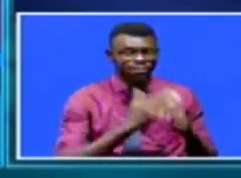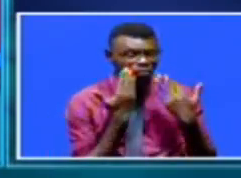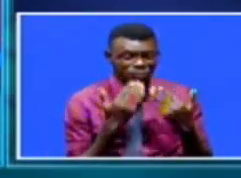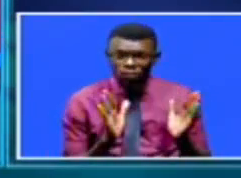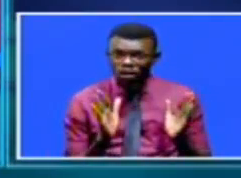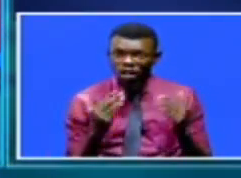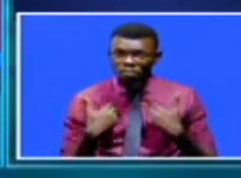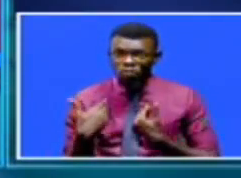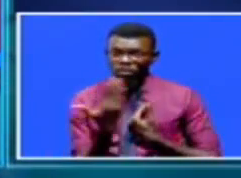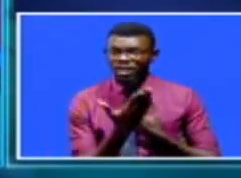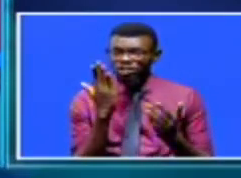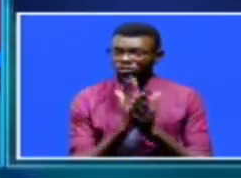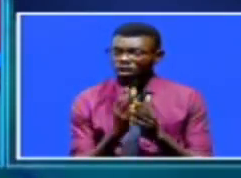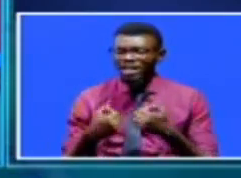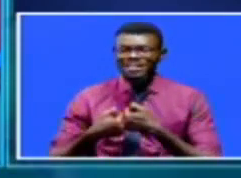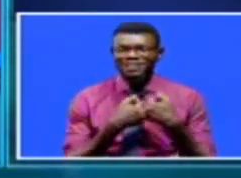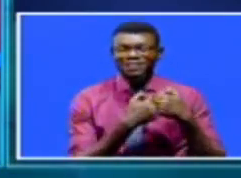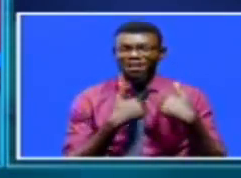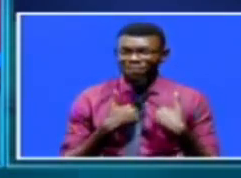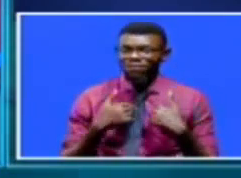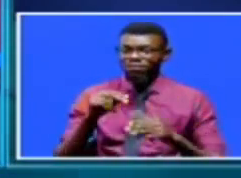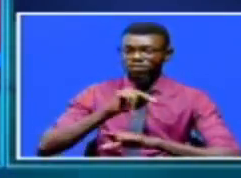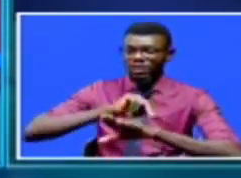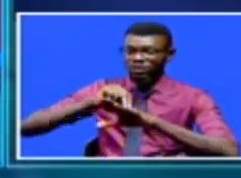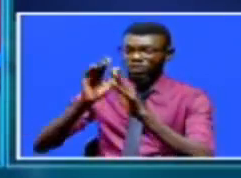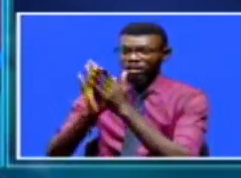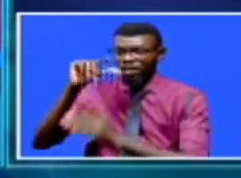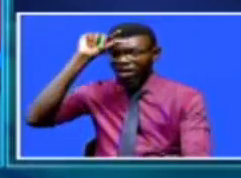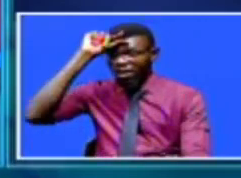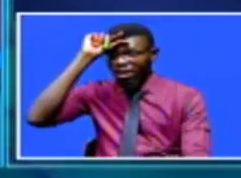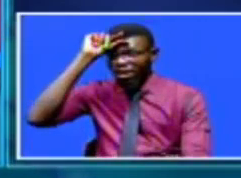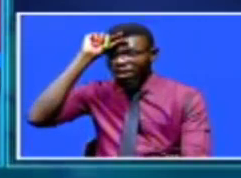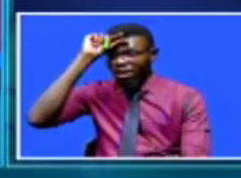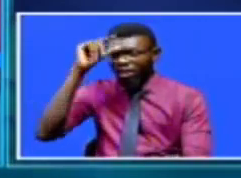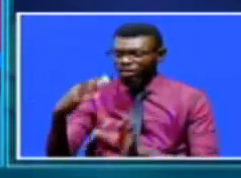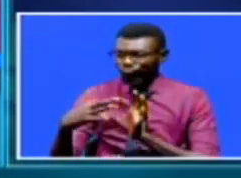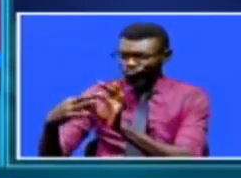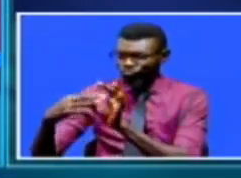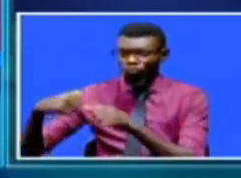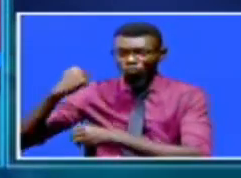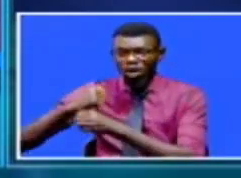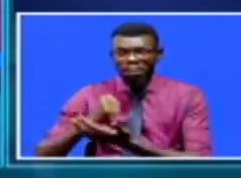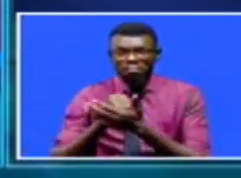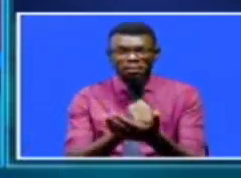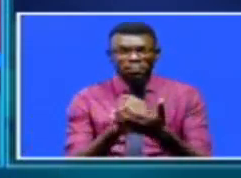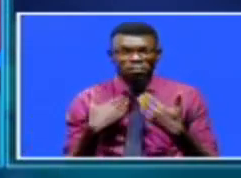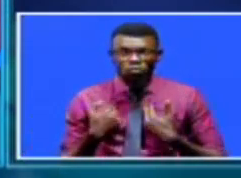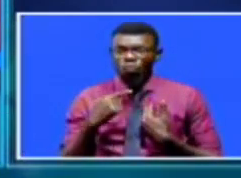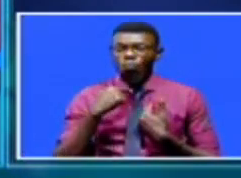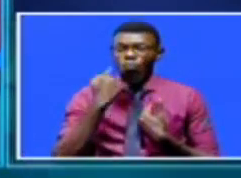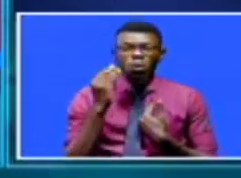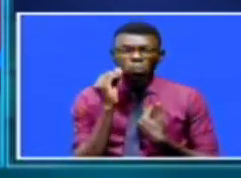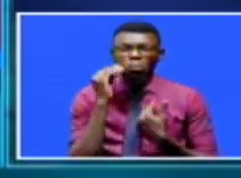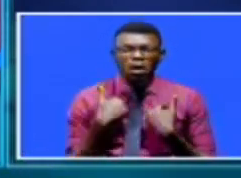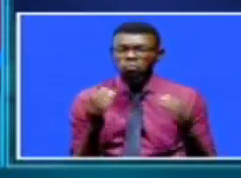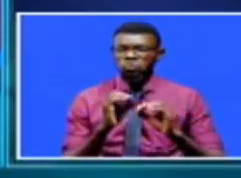are staring at a humanitarian crisis. It was the national and county government step up efforts to help those who have been displaced. KTN's Elvis